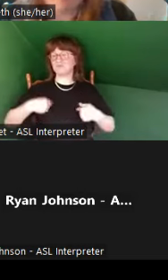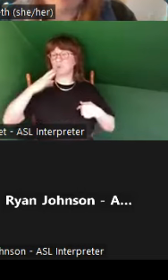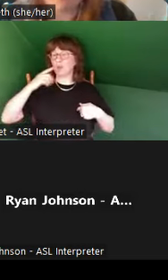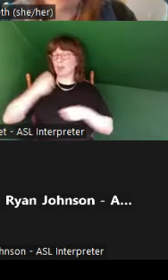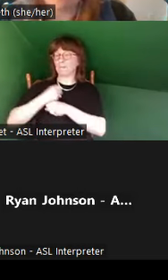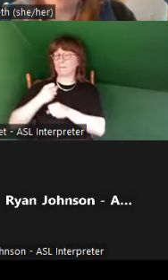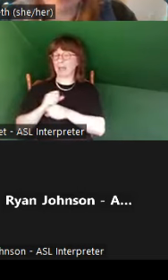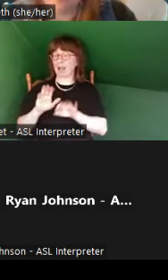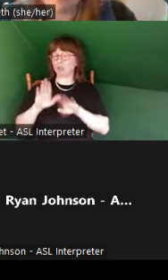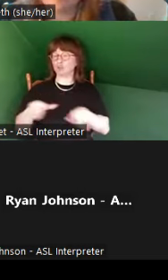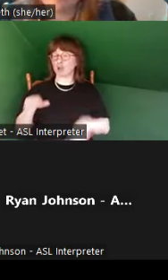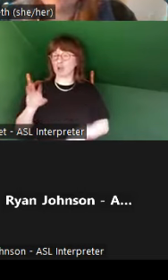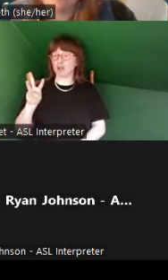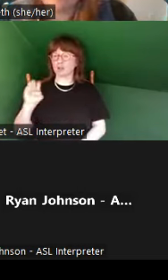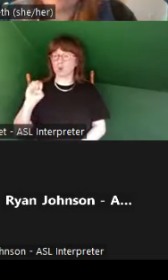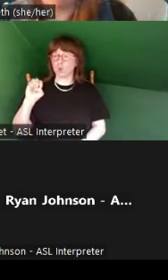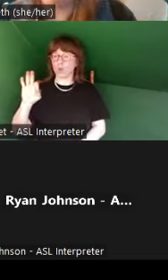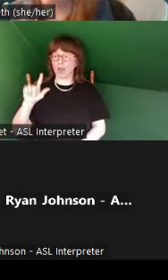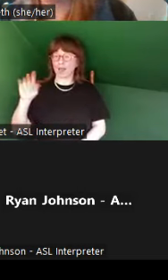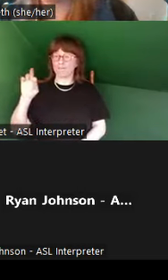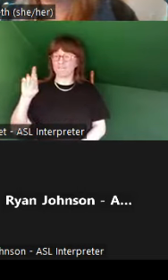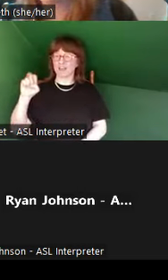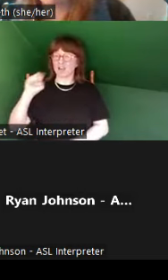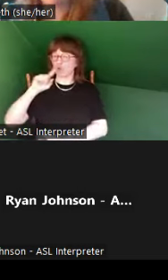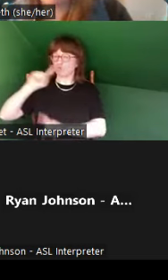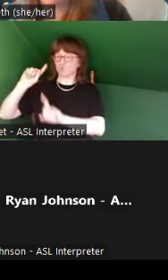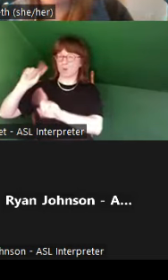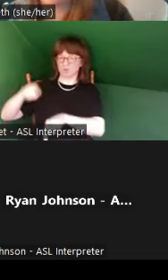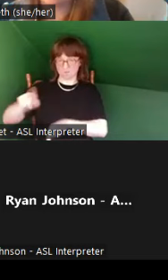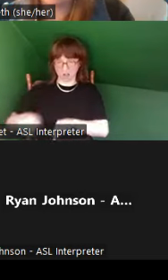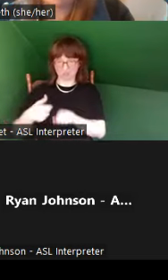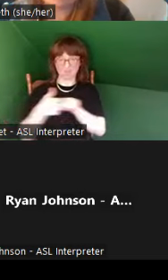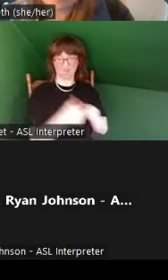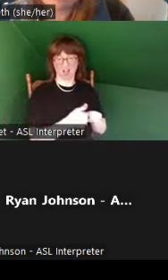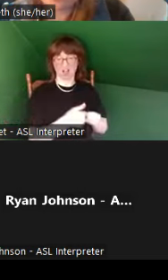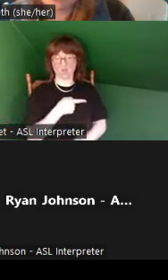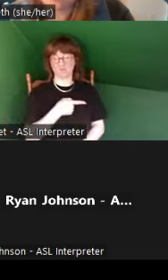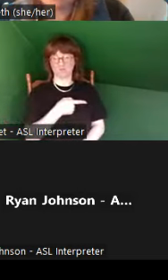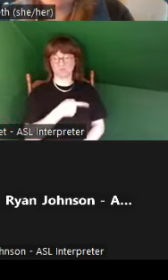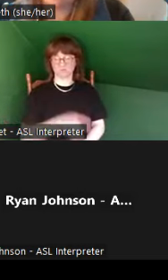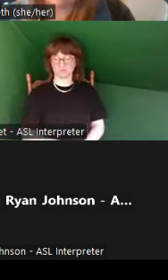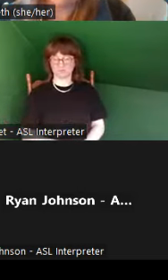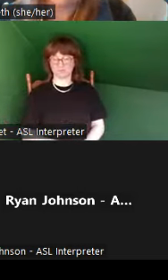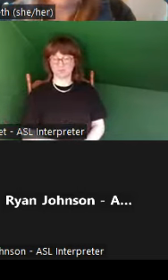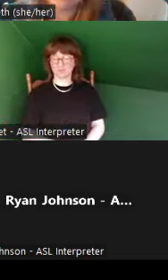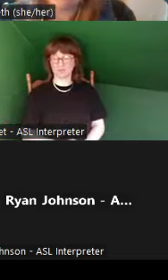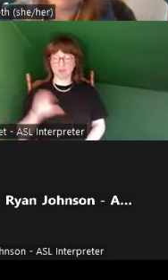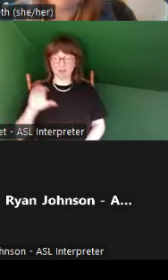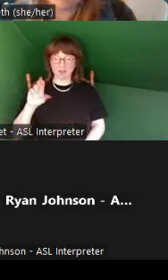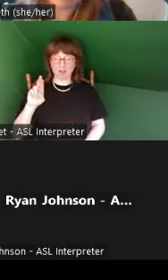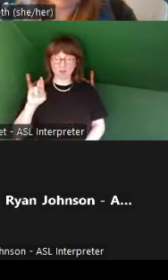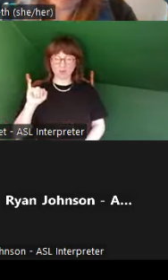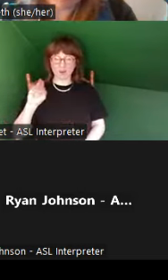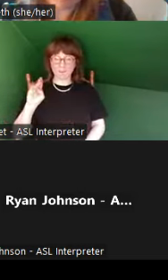comply with the abuser's demands. And we also know that a criminal conviction and